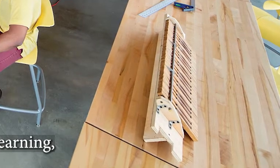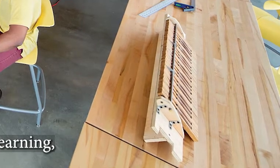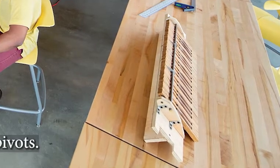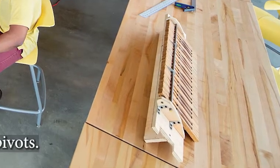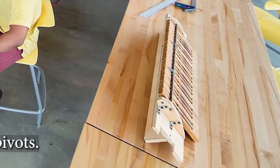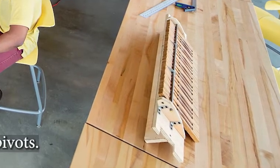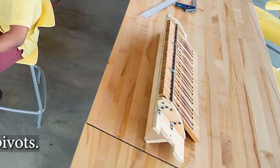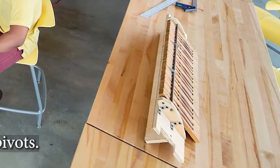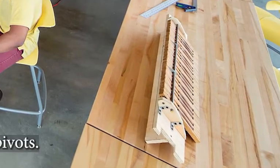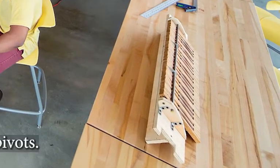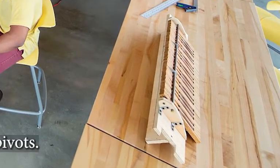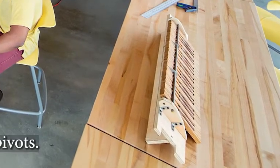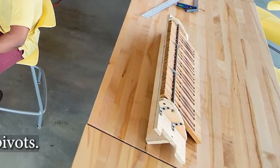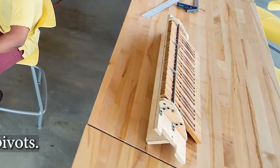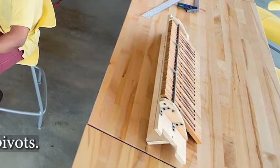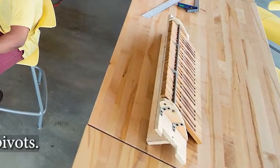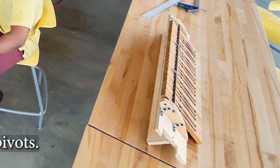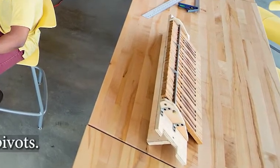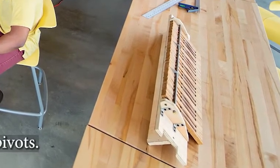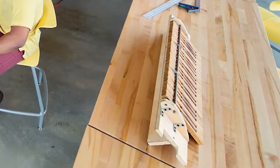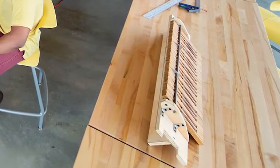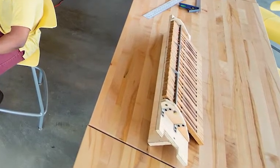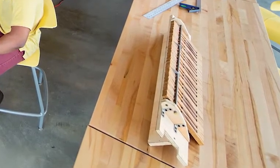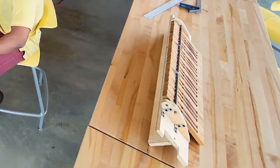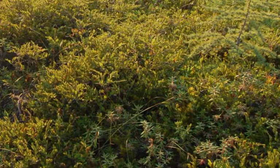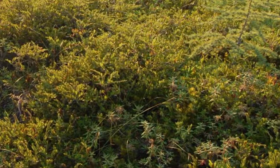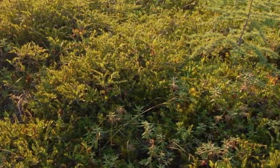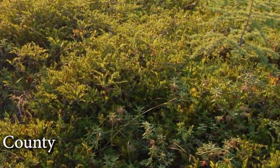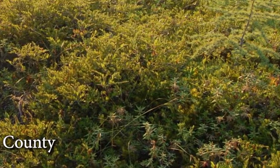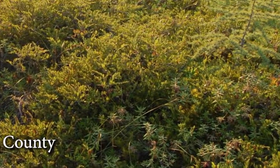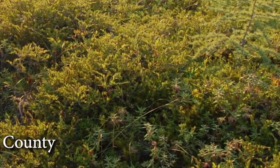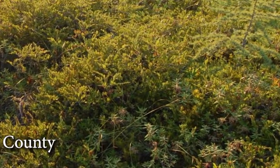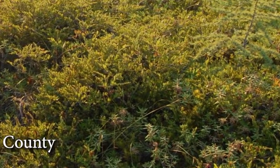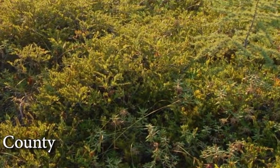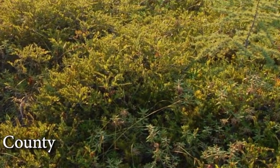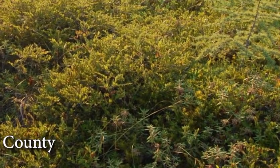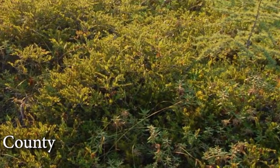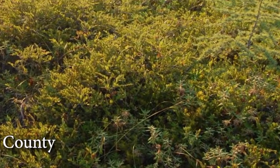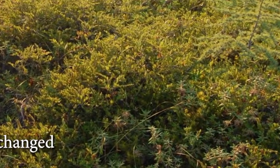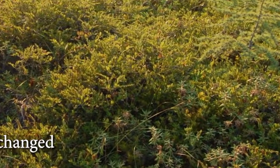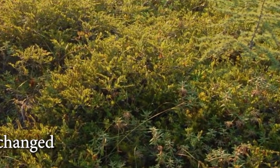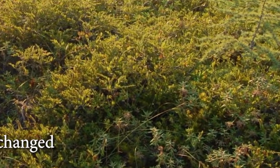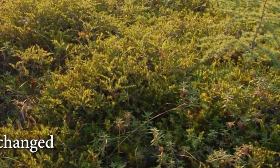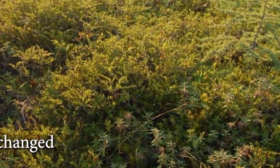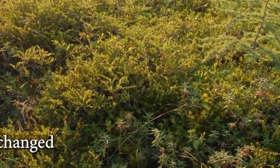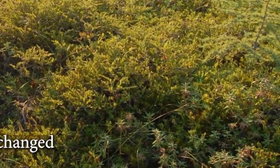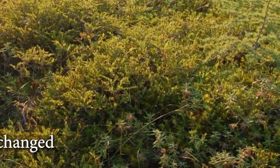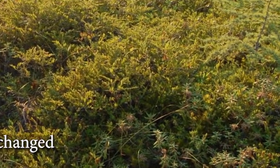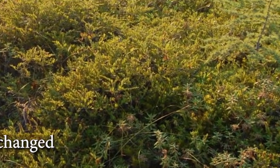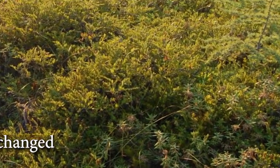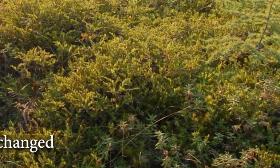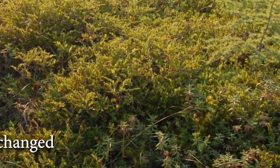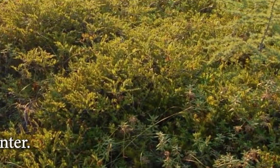and learning and training as industry pivots. The future of Placer County and our students